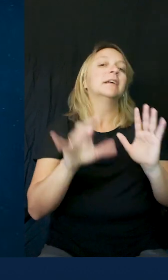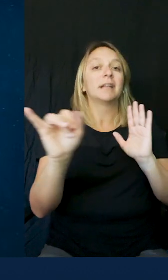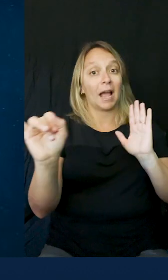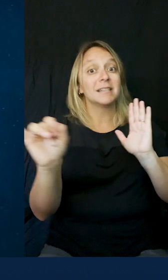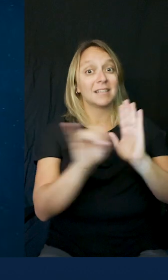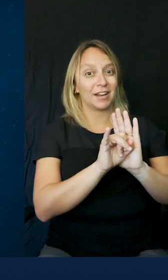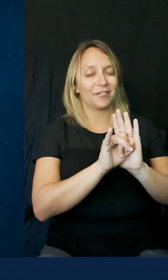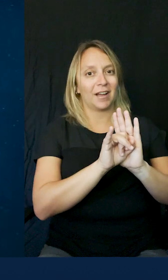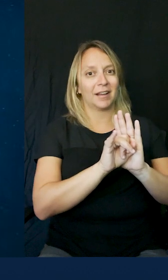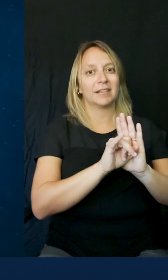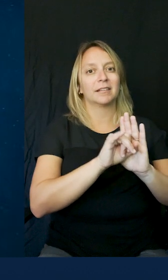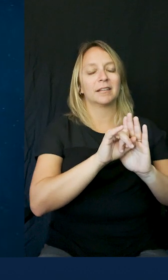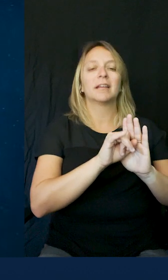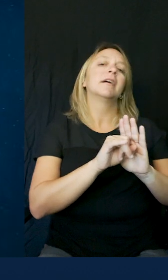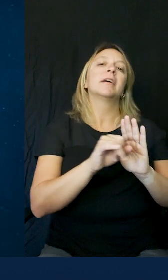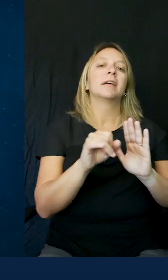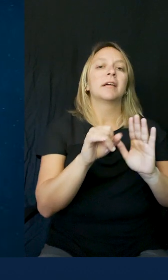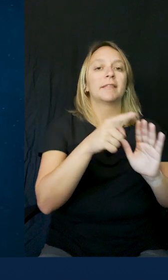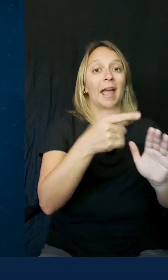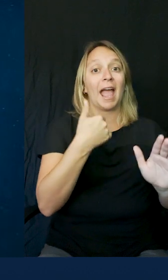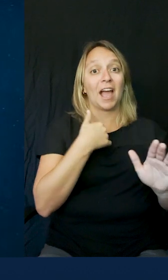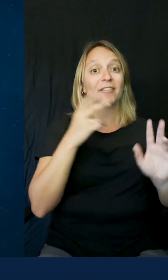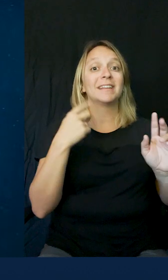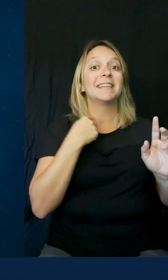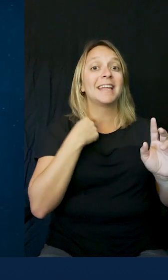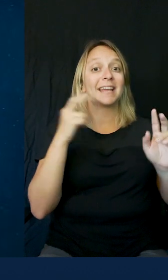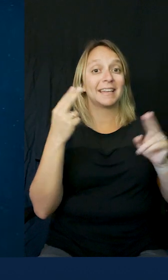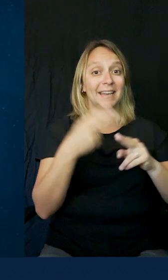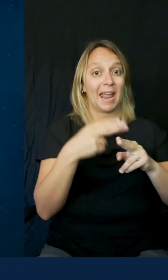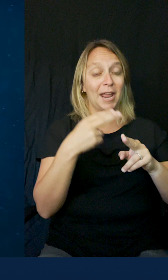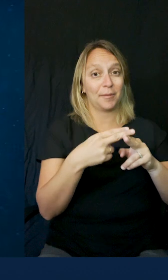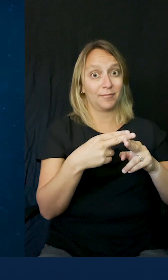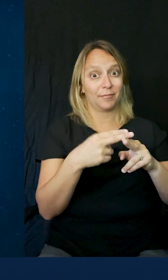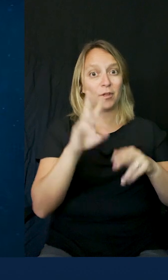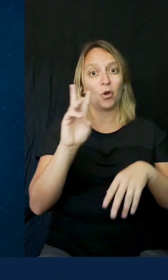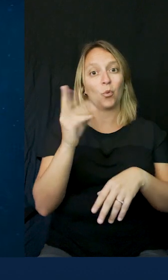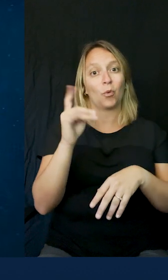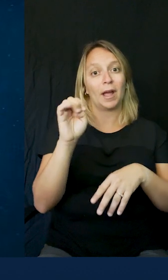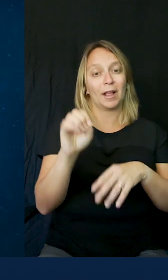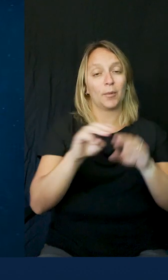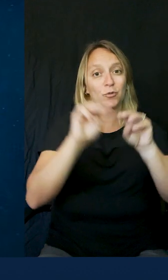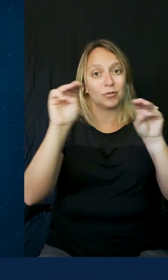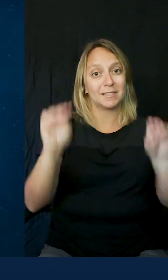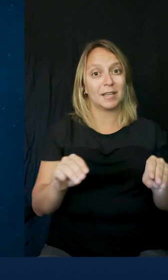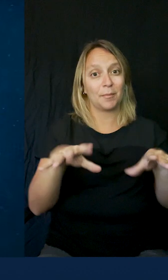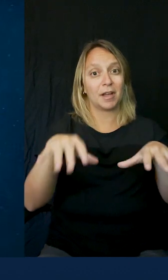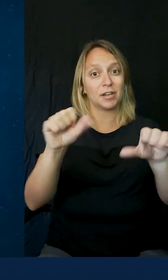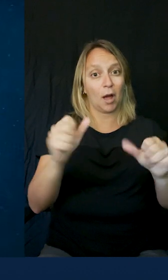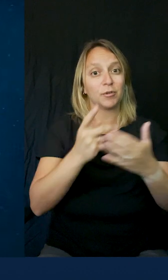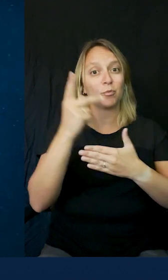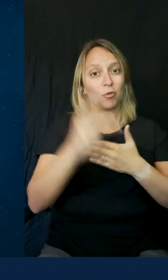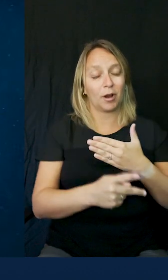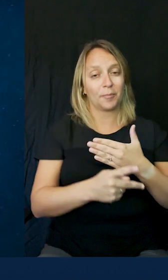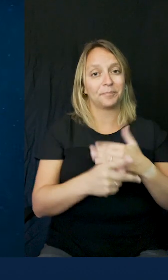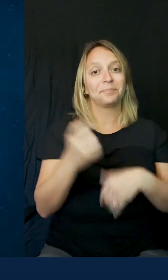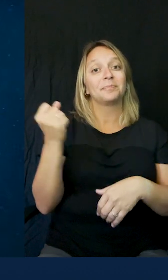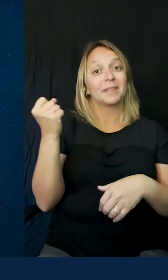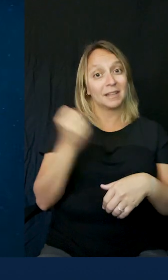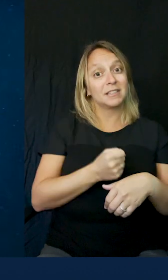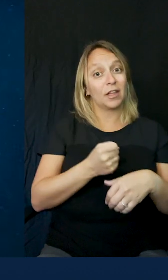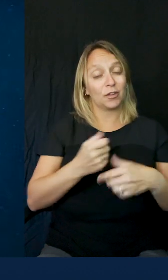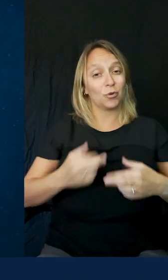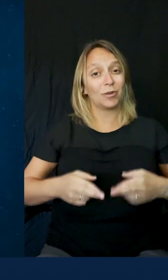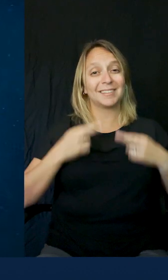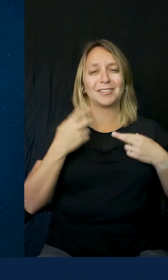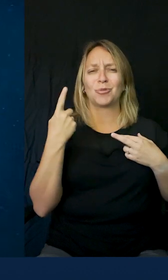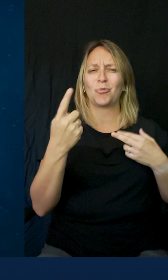alphanumeric from the Center for Whale Research. They have a nickname given to them from the Whale Museum's Orca adoption program. Southern residents are one